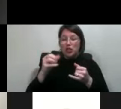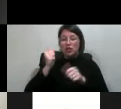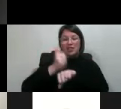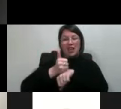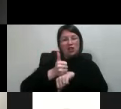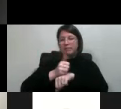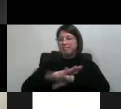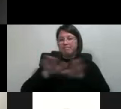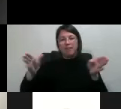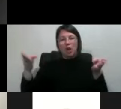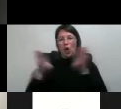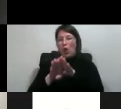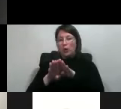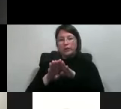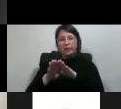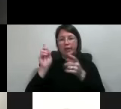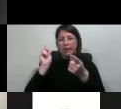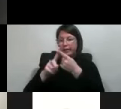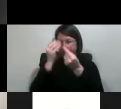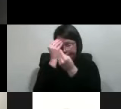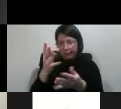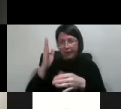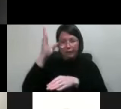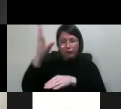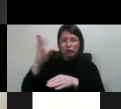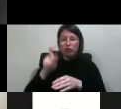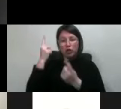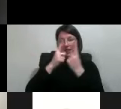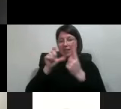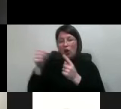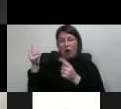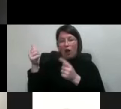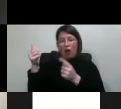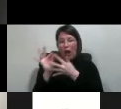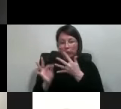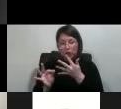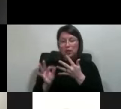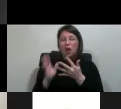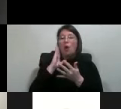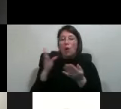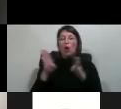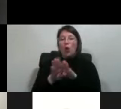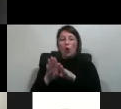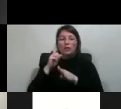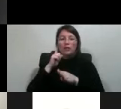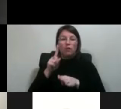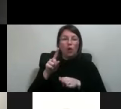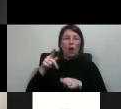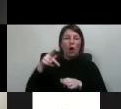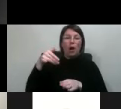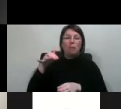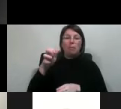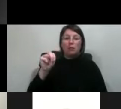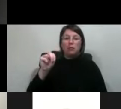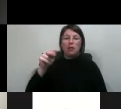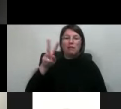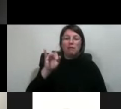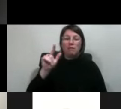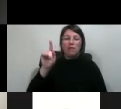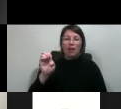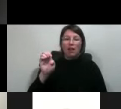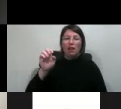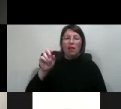an alternative. And then we will also have station closures for the Plimptonville, Pride's Crossing, Silver Hill, Hastings,